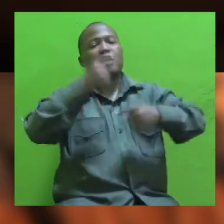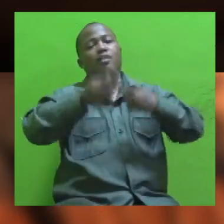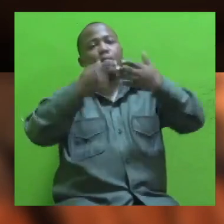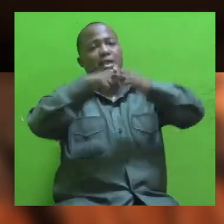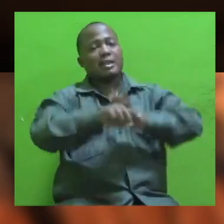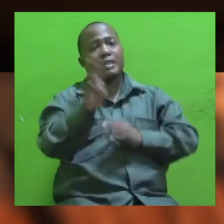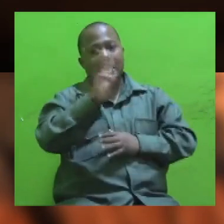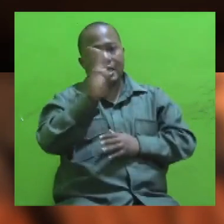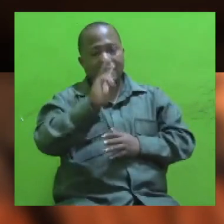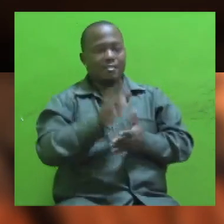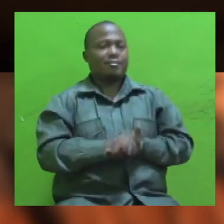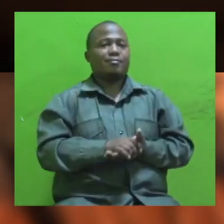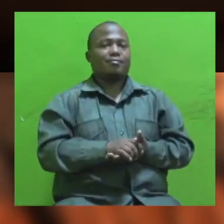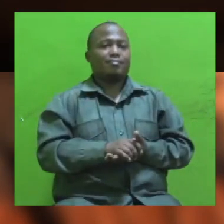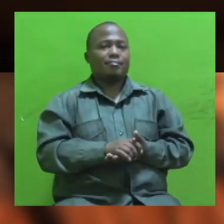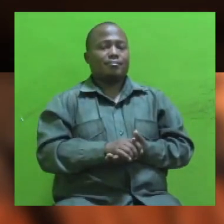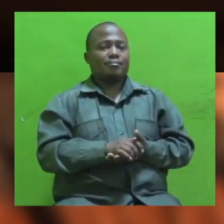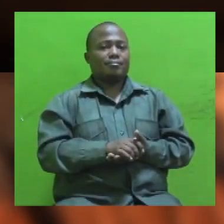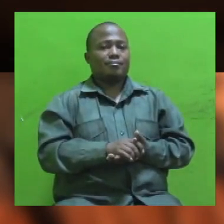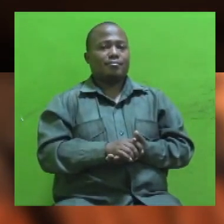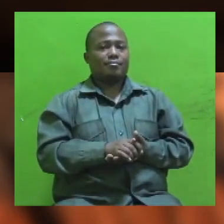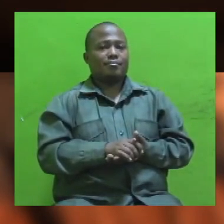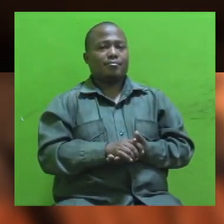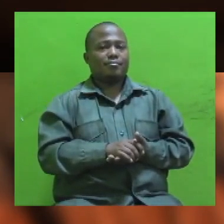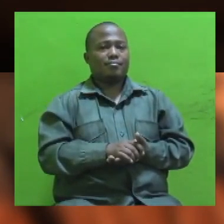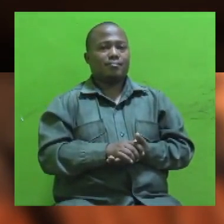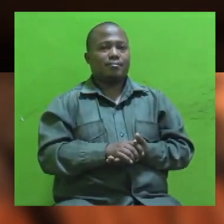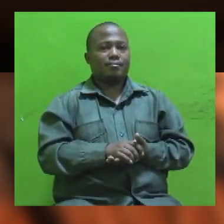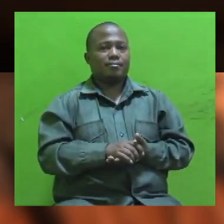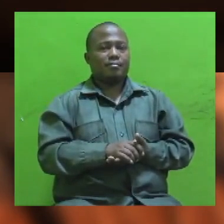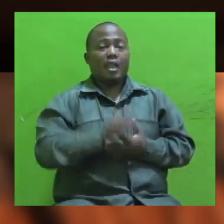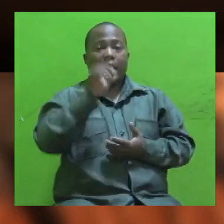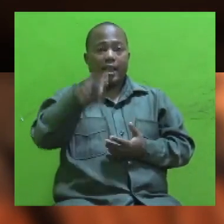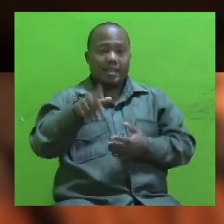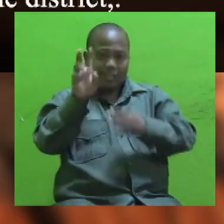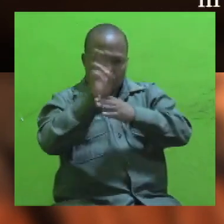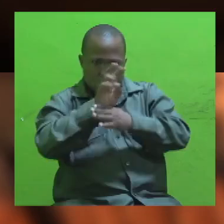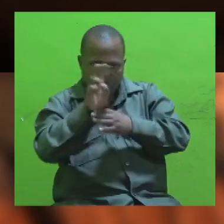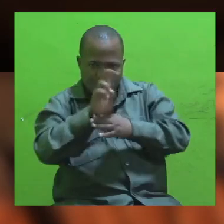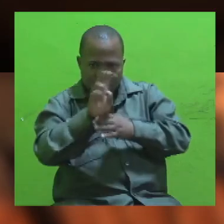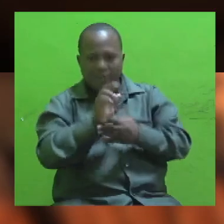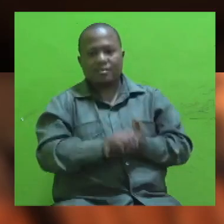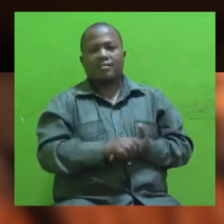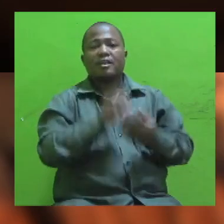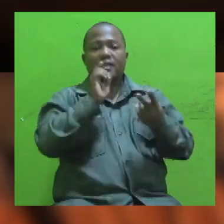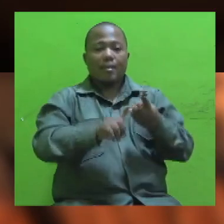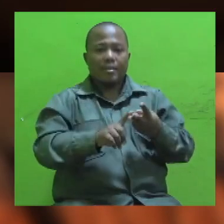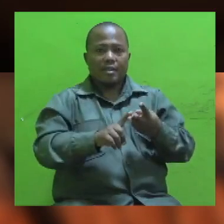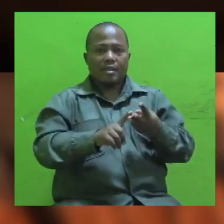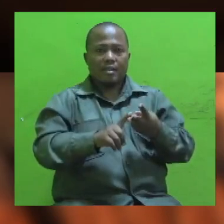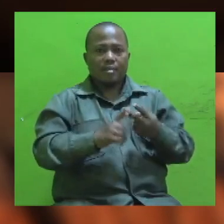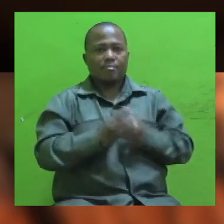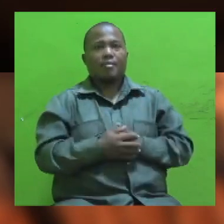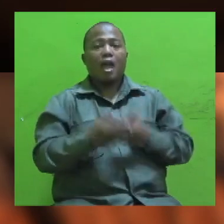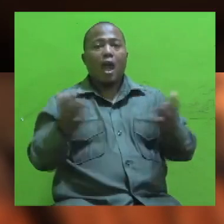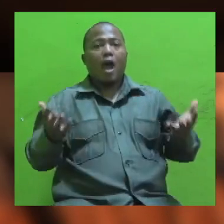If there is no district councils, there is no development at all. It's supervised. Another one is to approve